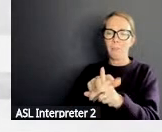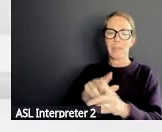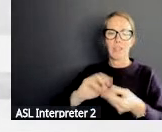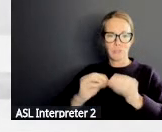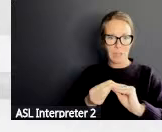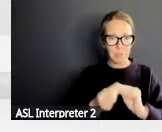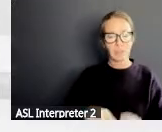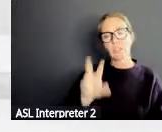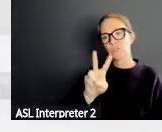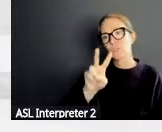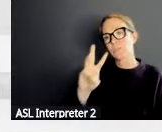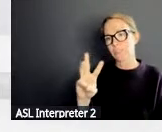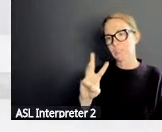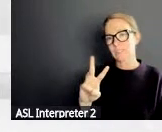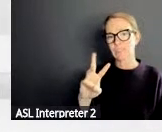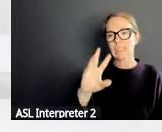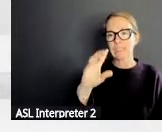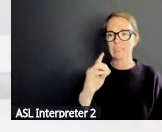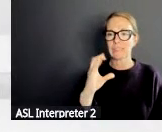is